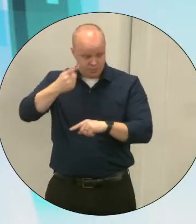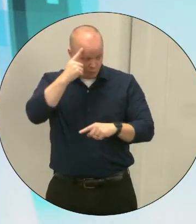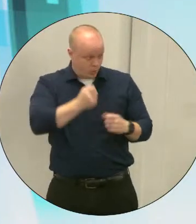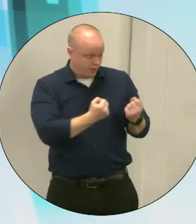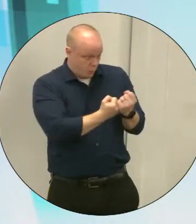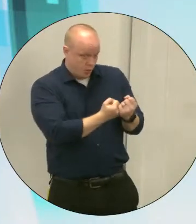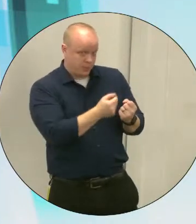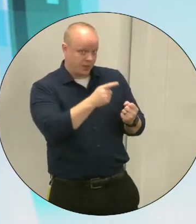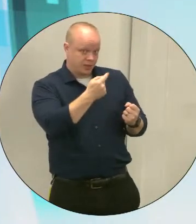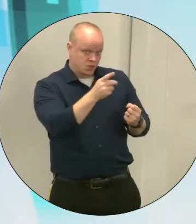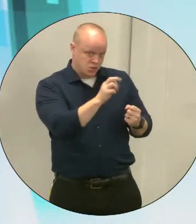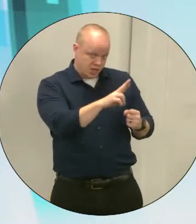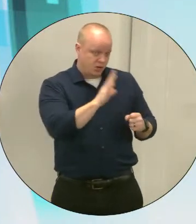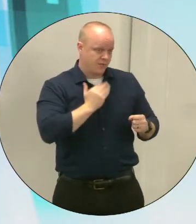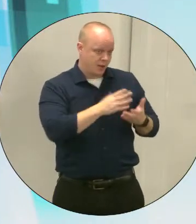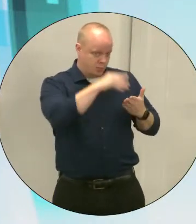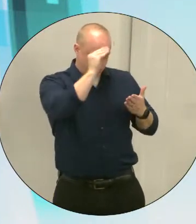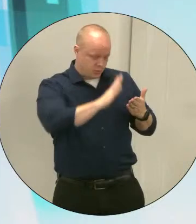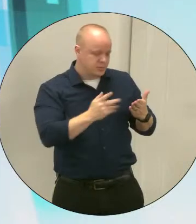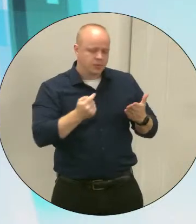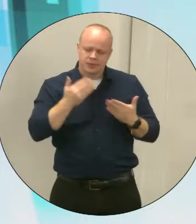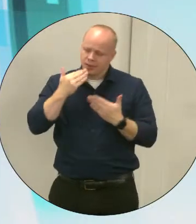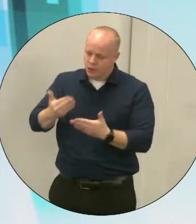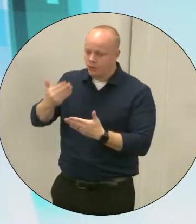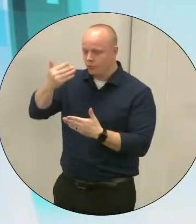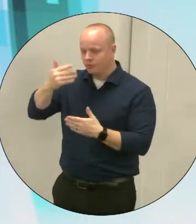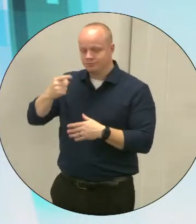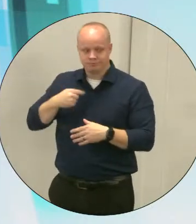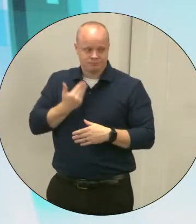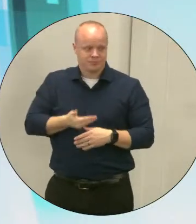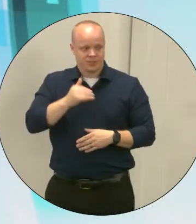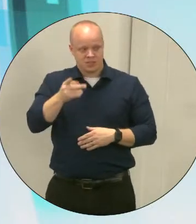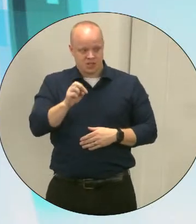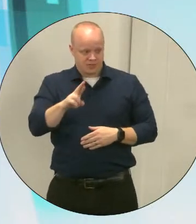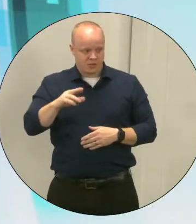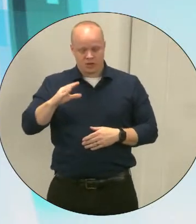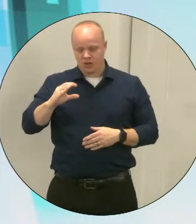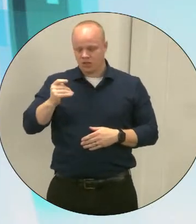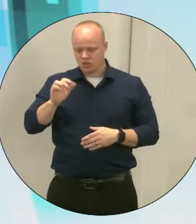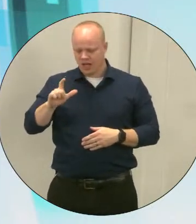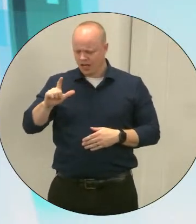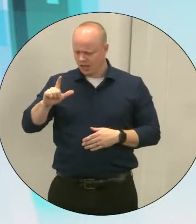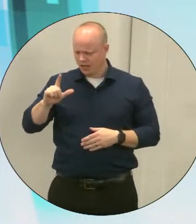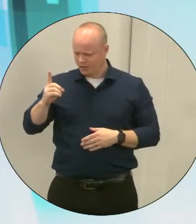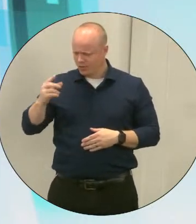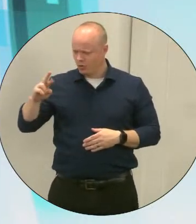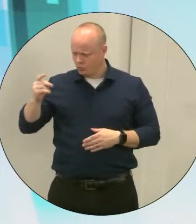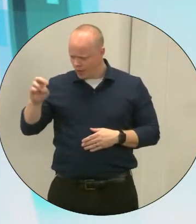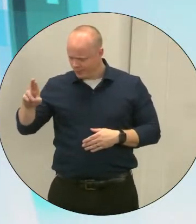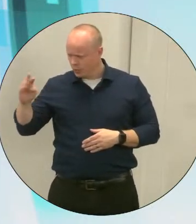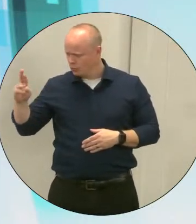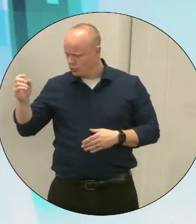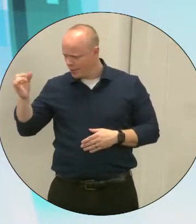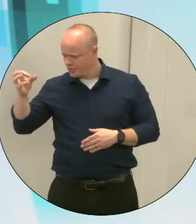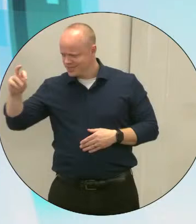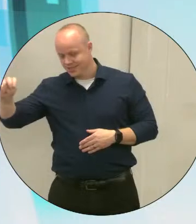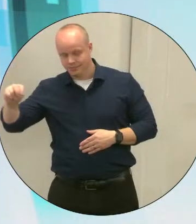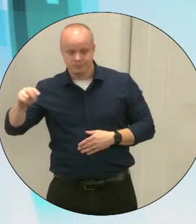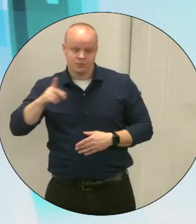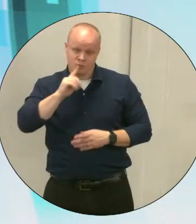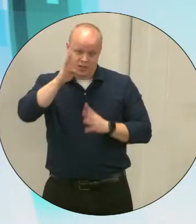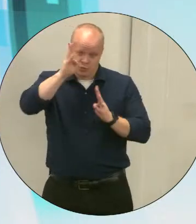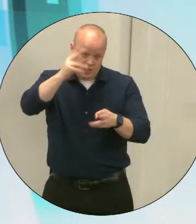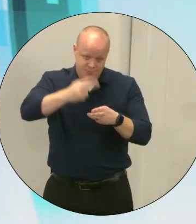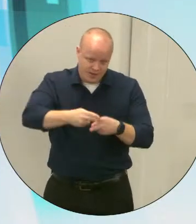students. So I thank you for listening to me. Signing off, Jennifer Child Robber Robertson. Very creative, I know. Thank you.